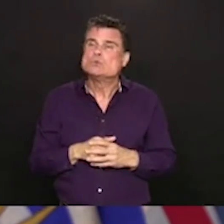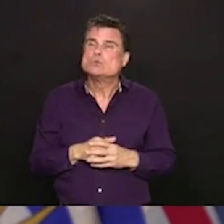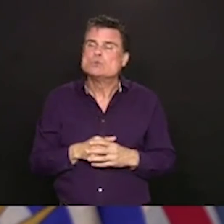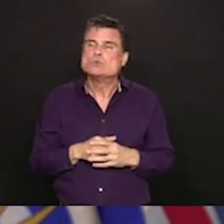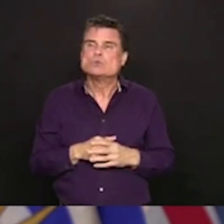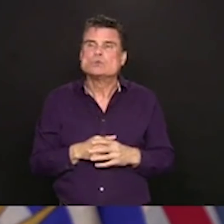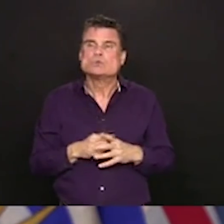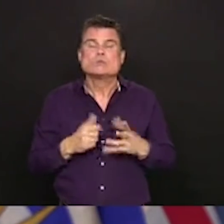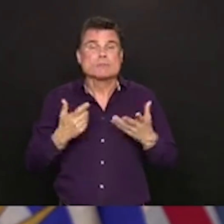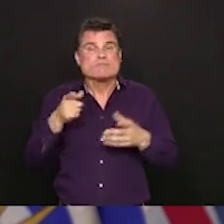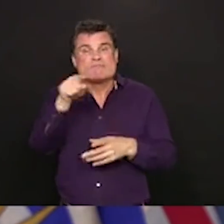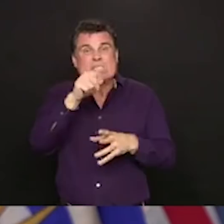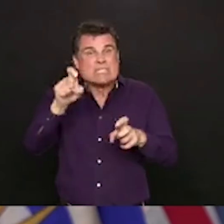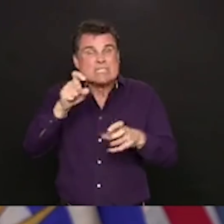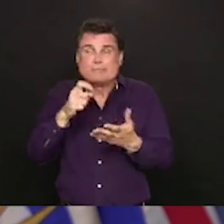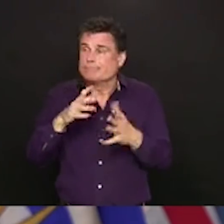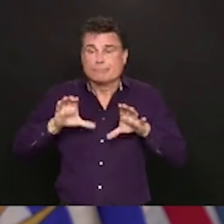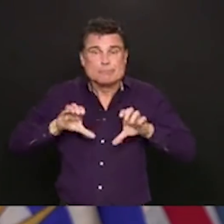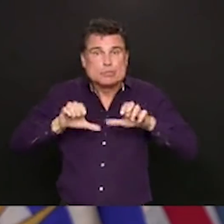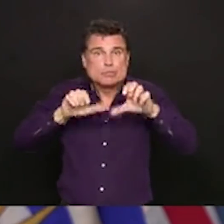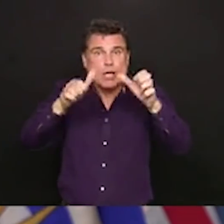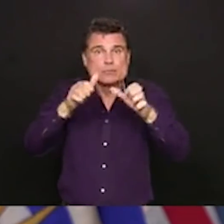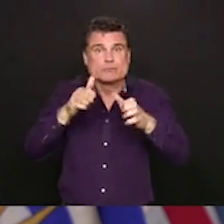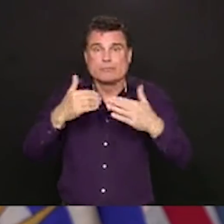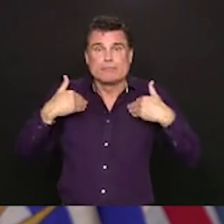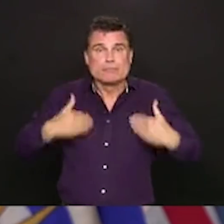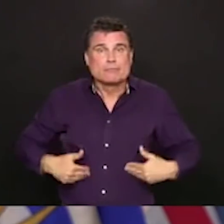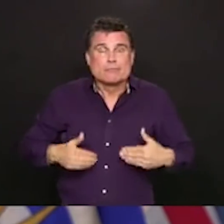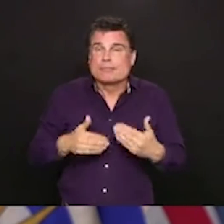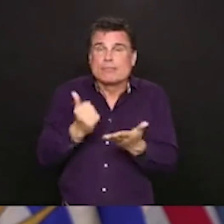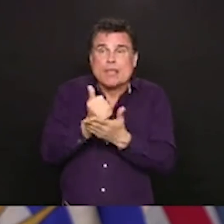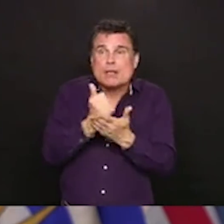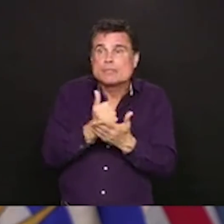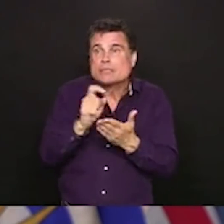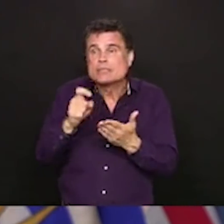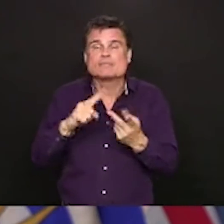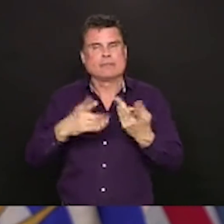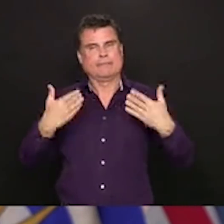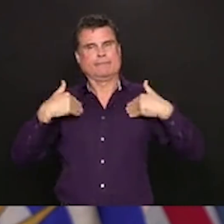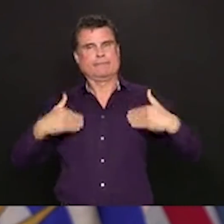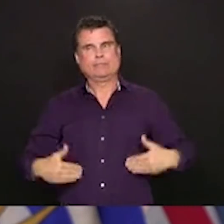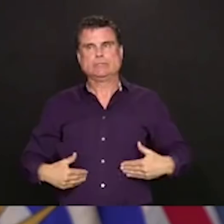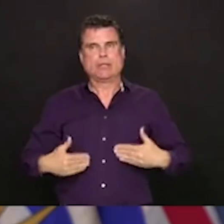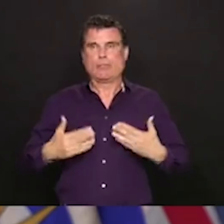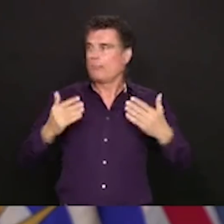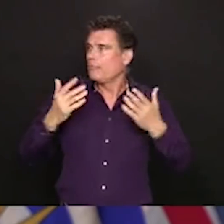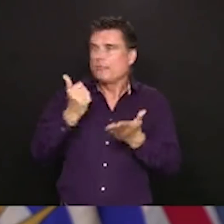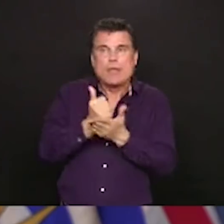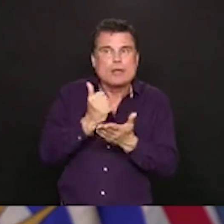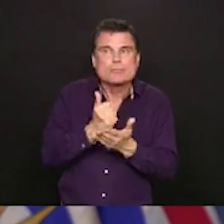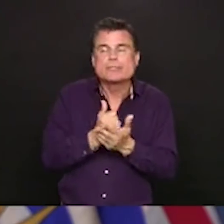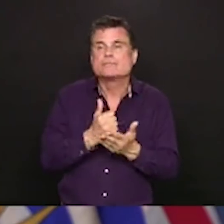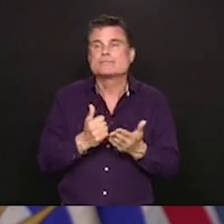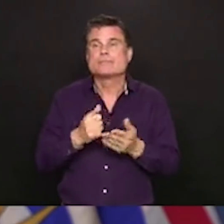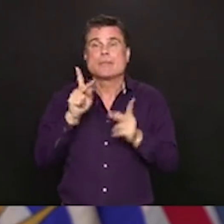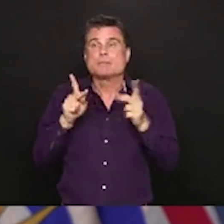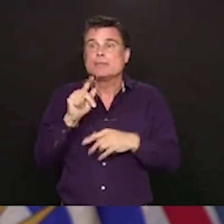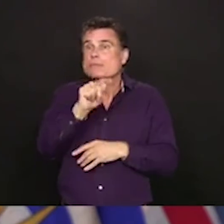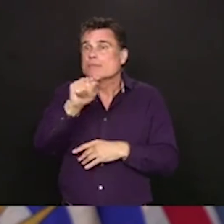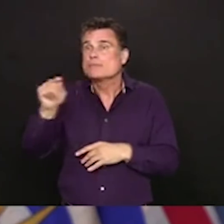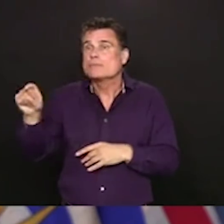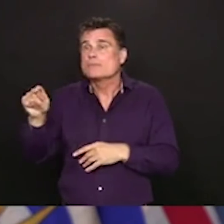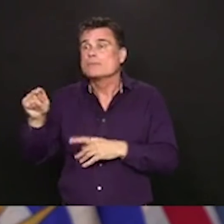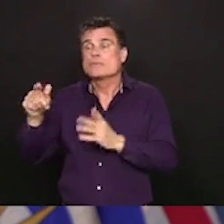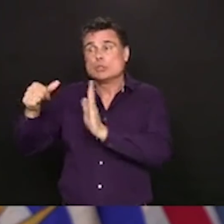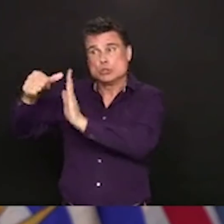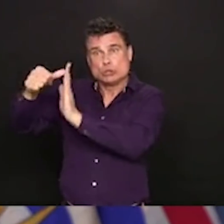start again, for example. So yes, we know that there's dental procedures that need to happen, but we need to do it in the context